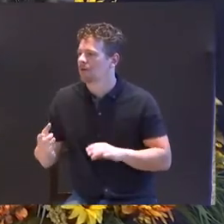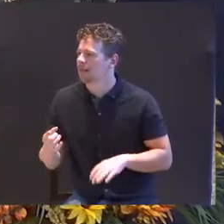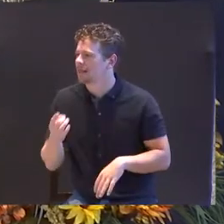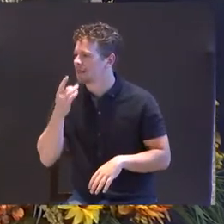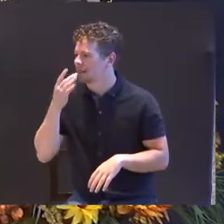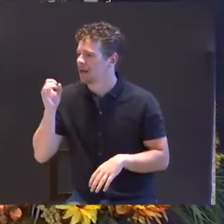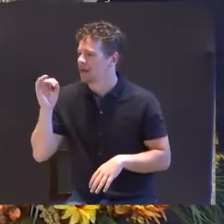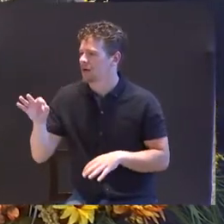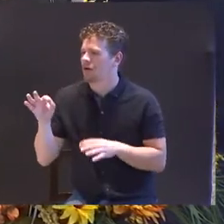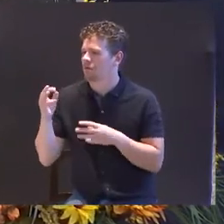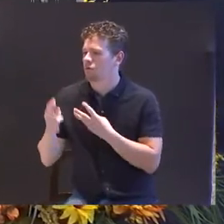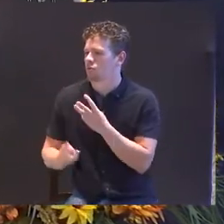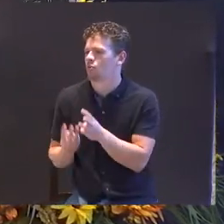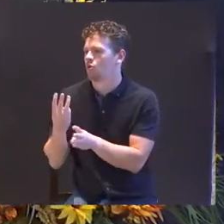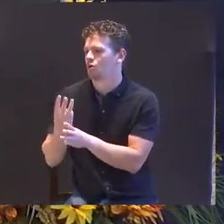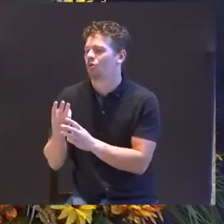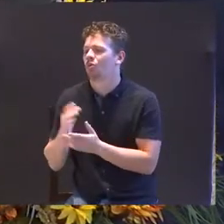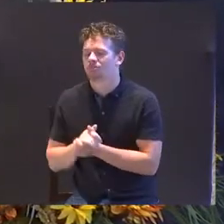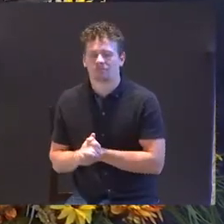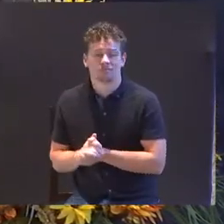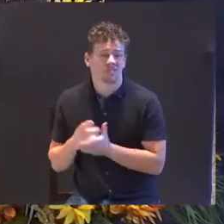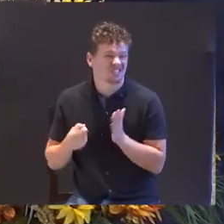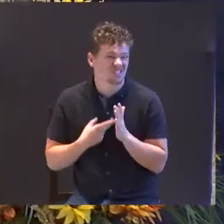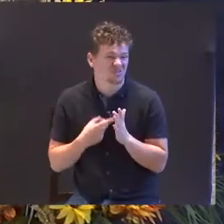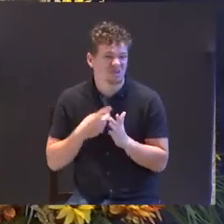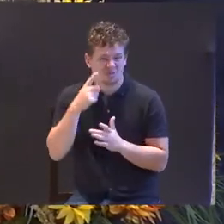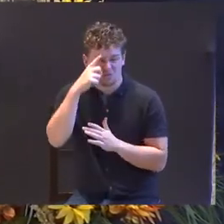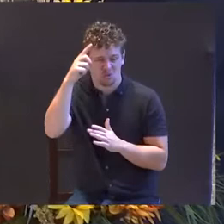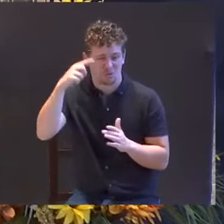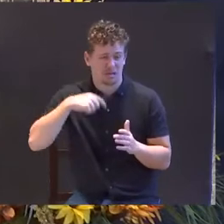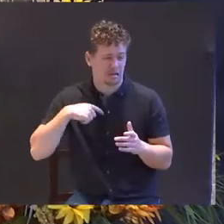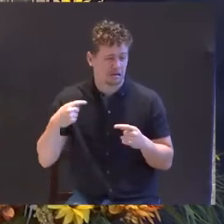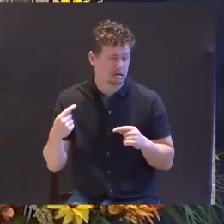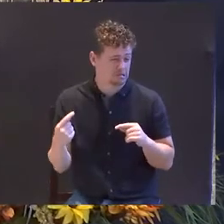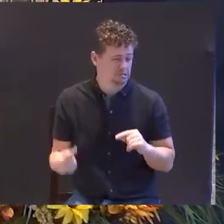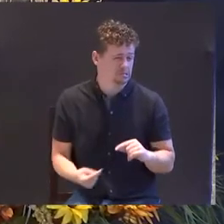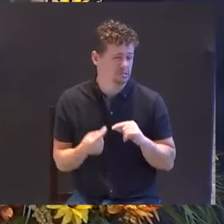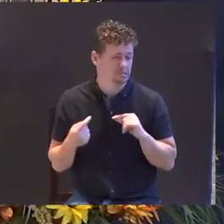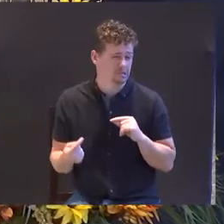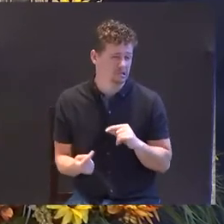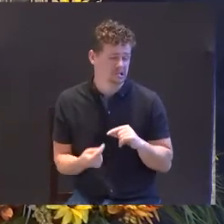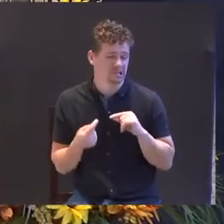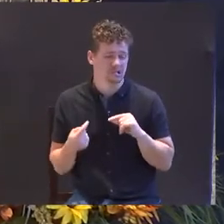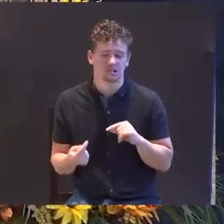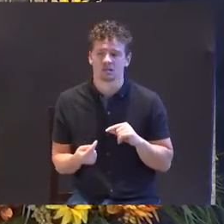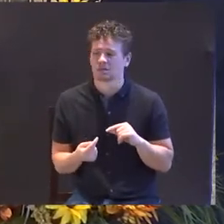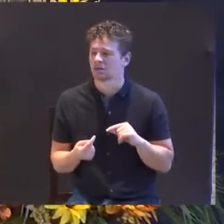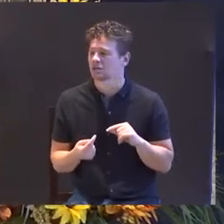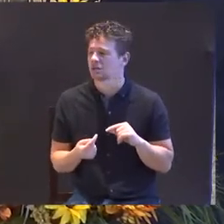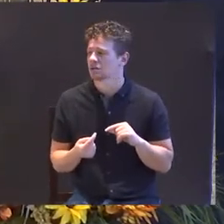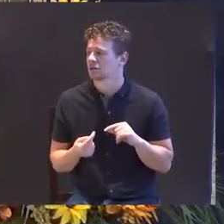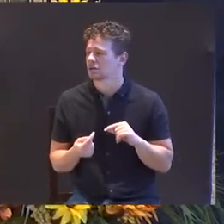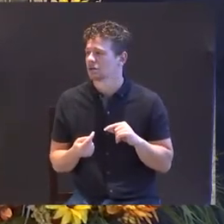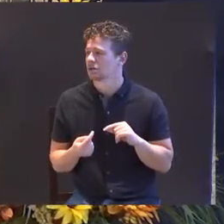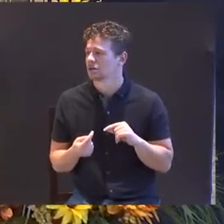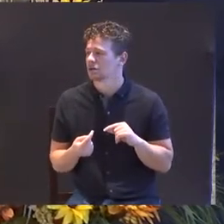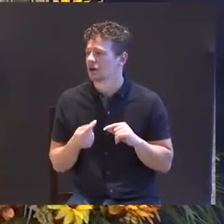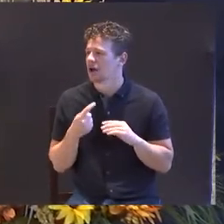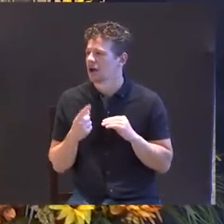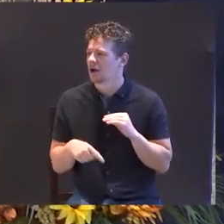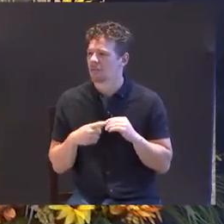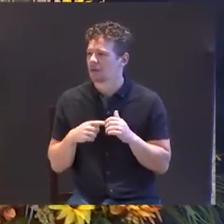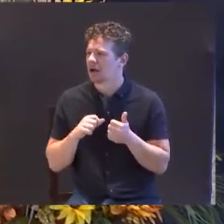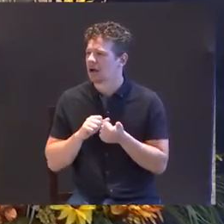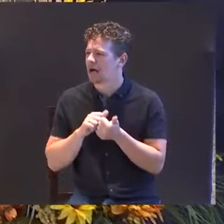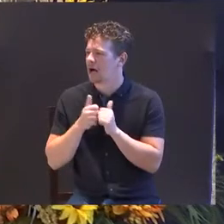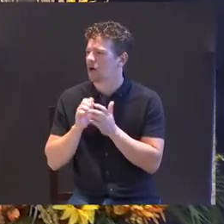I think sometimes for me, I struggle a little bit about how to go about being that